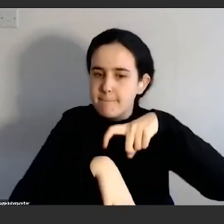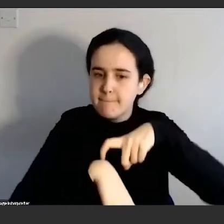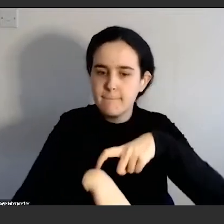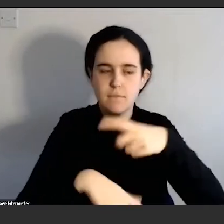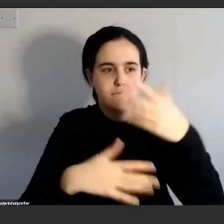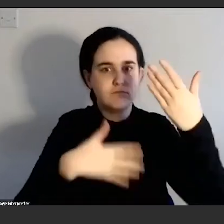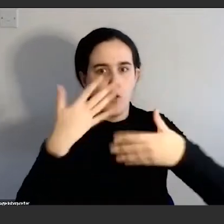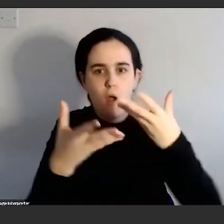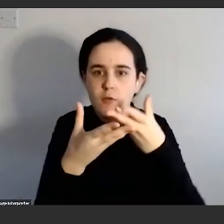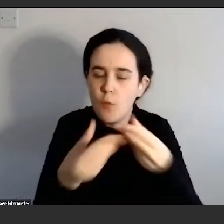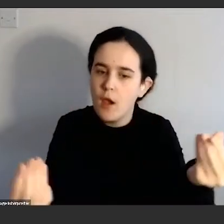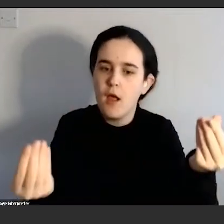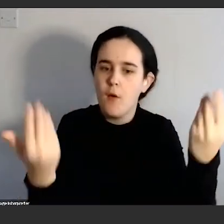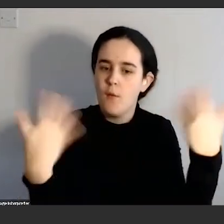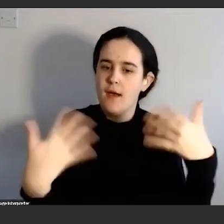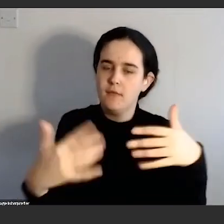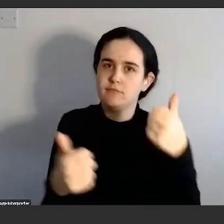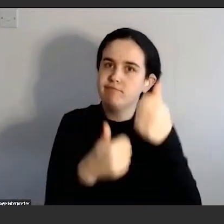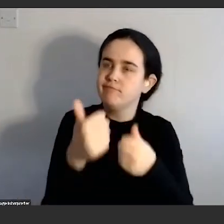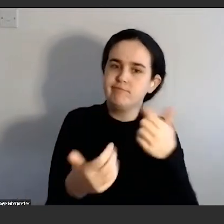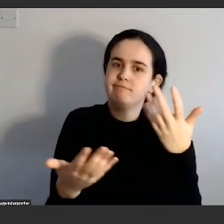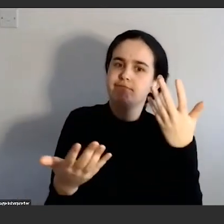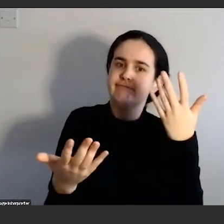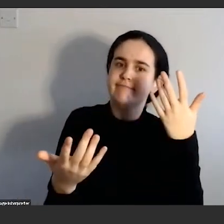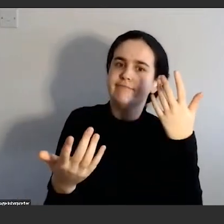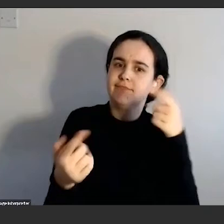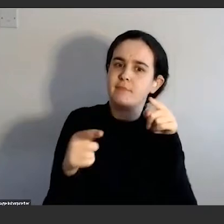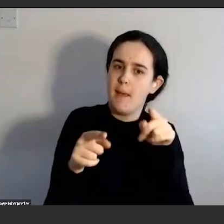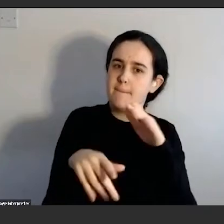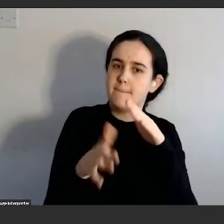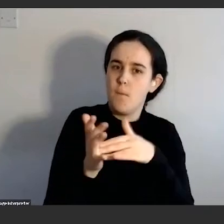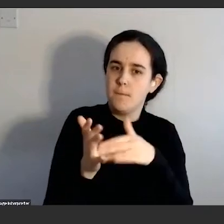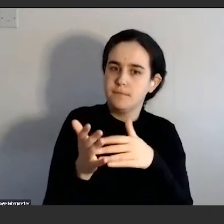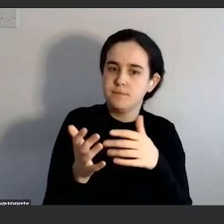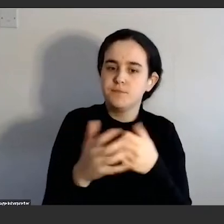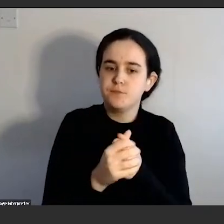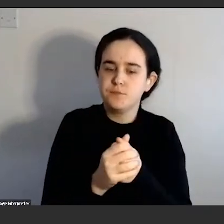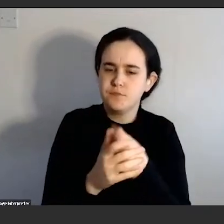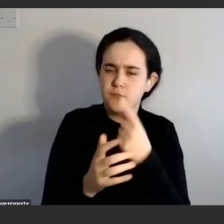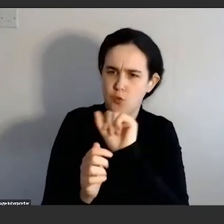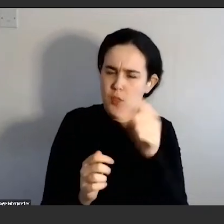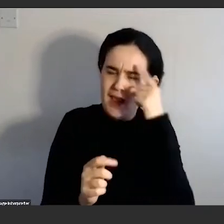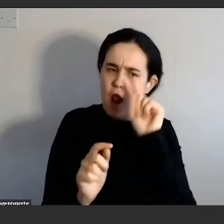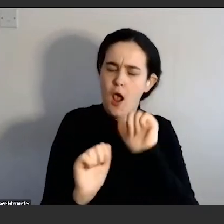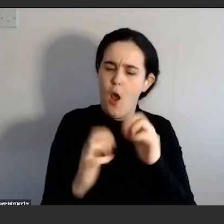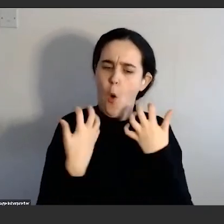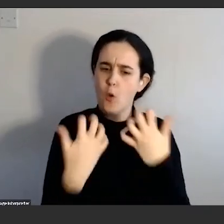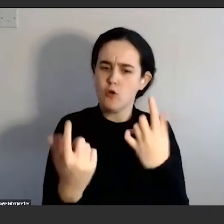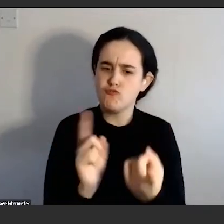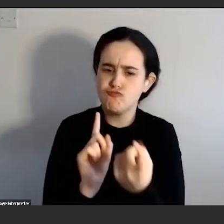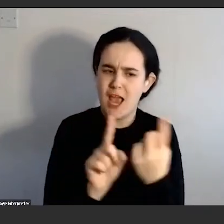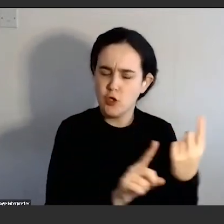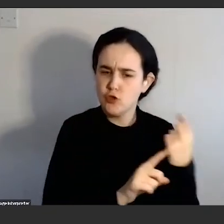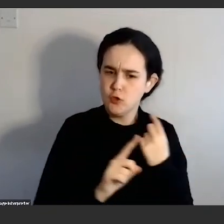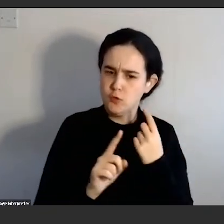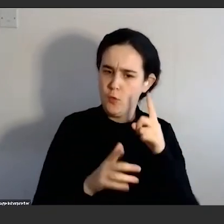ahead. What are other people's reactions? People, actually, when we were on reality TV in Israel's Got Talent,